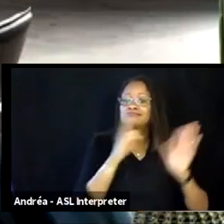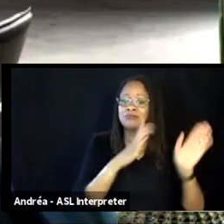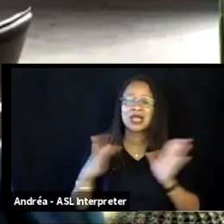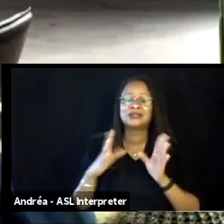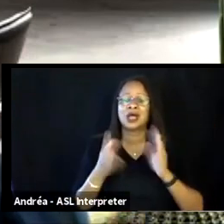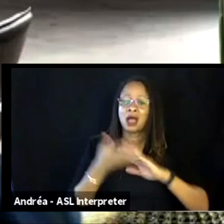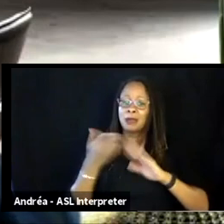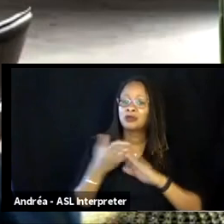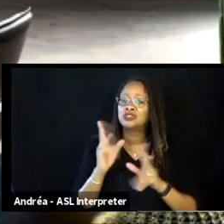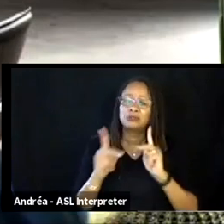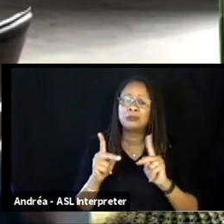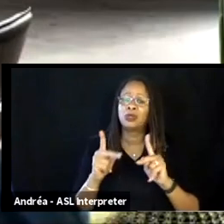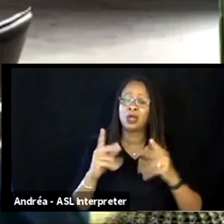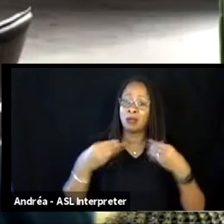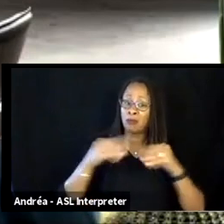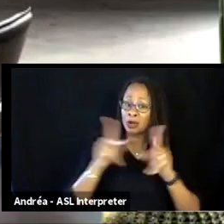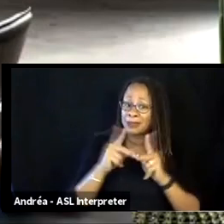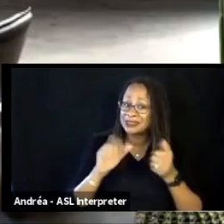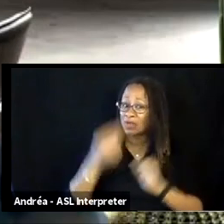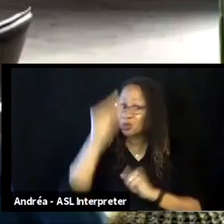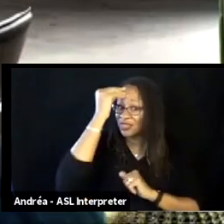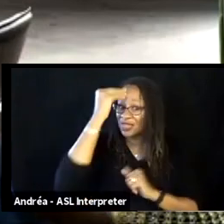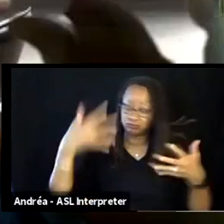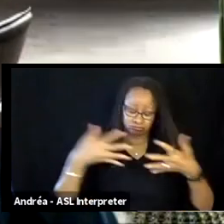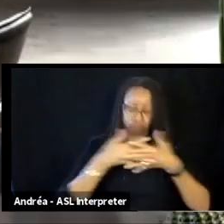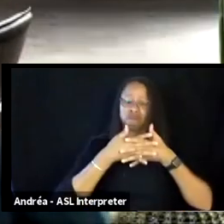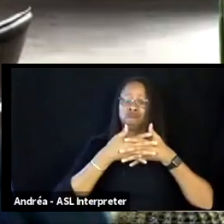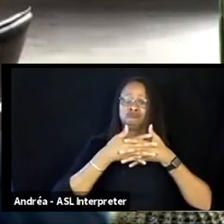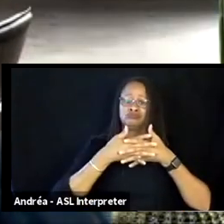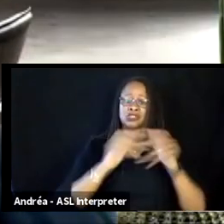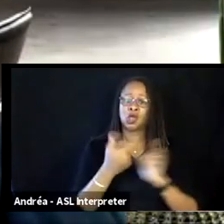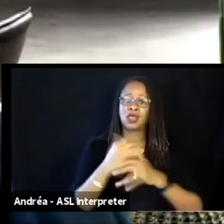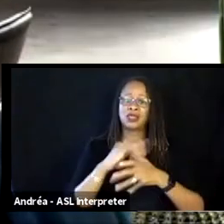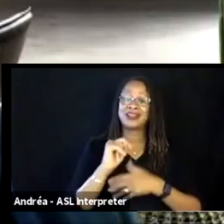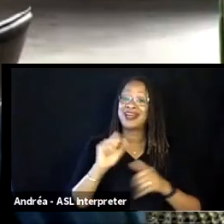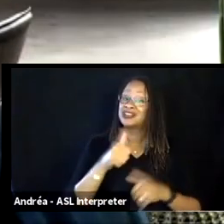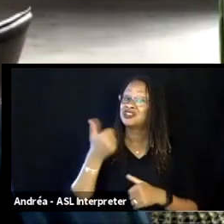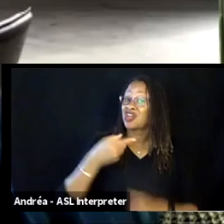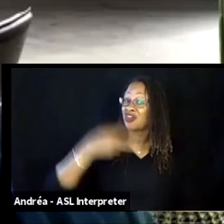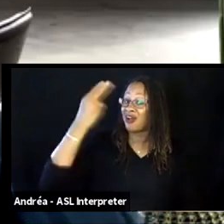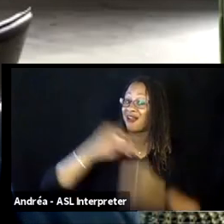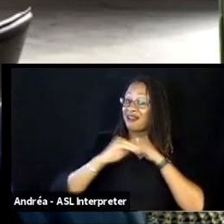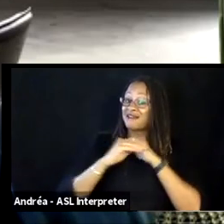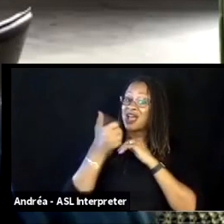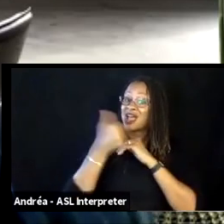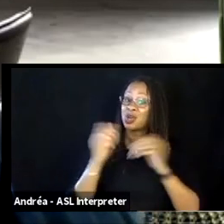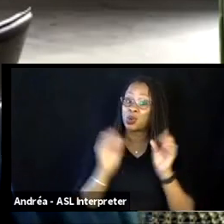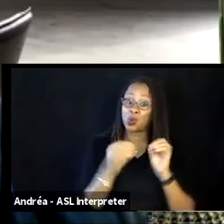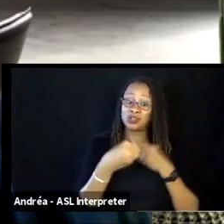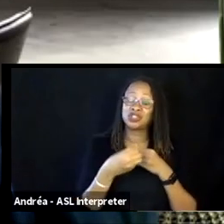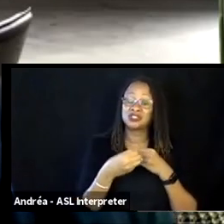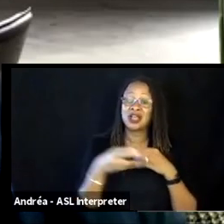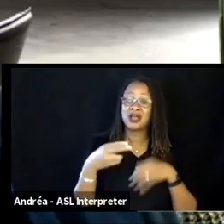the marketplace, how you think. So that's another high level. You know, any organization of any size, you should ask the